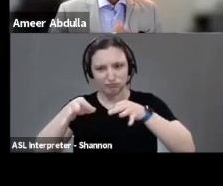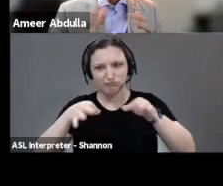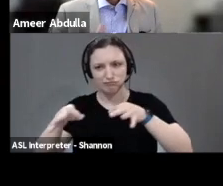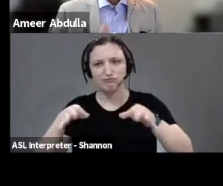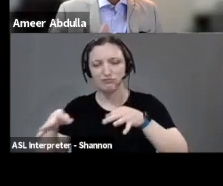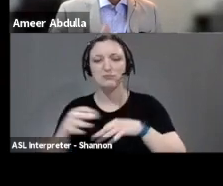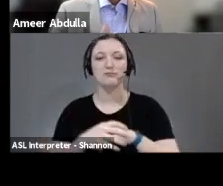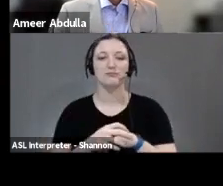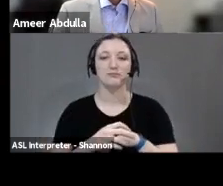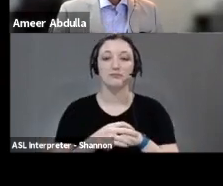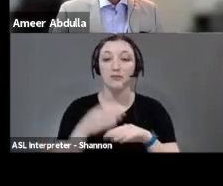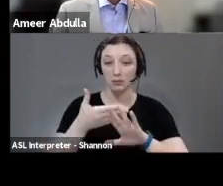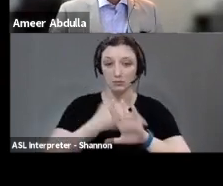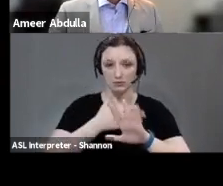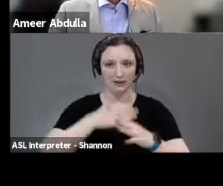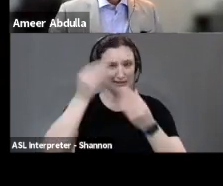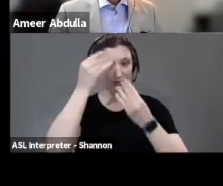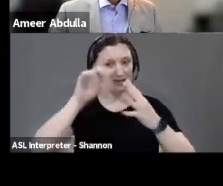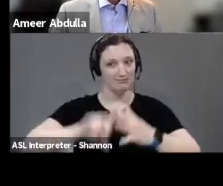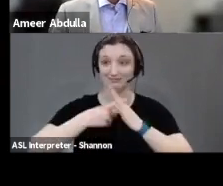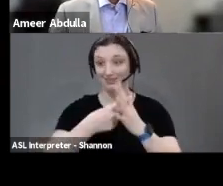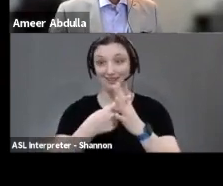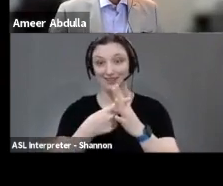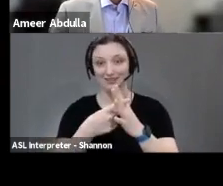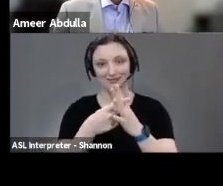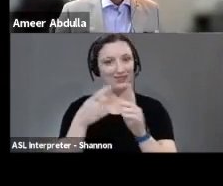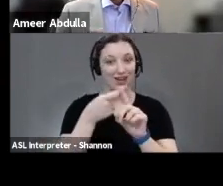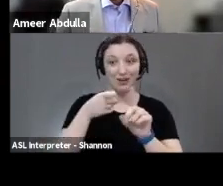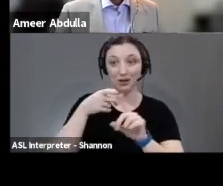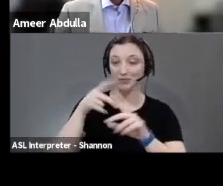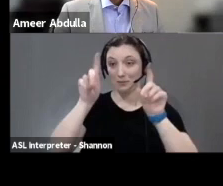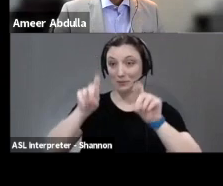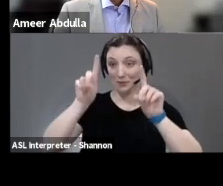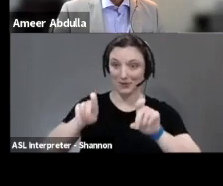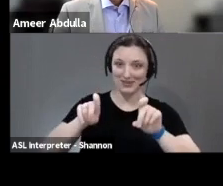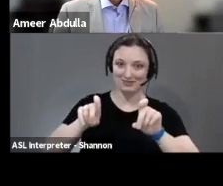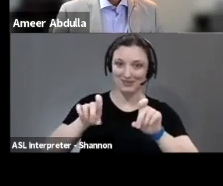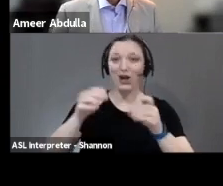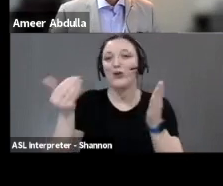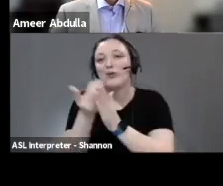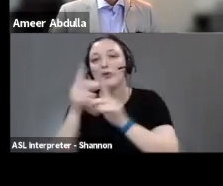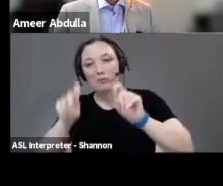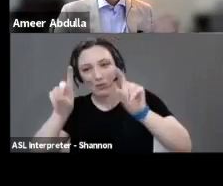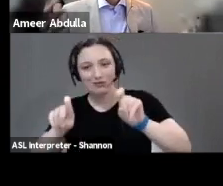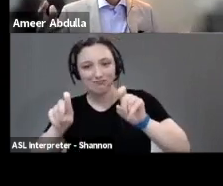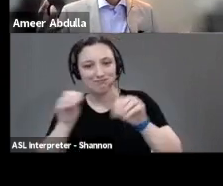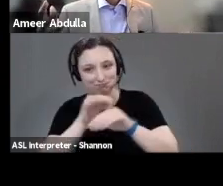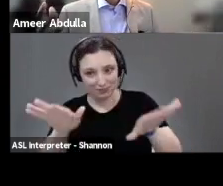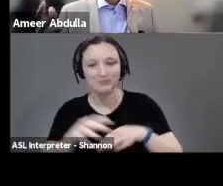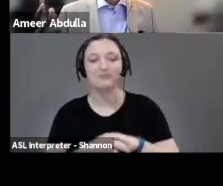So before I start with my information, hot off the polls, if we can have another one, Jordan, come up. This is